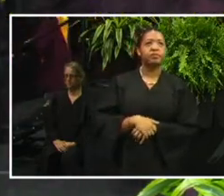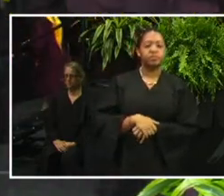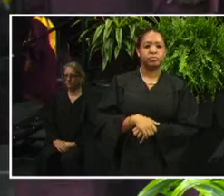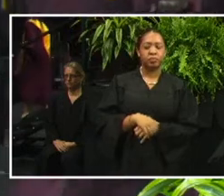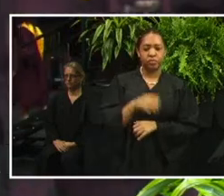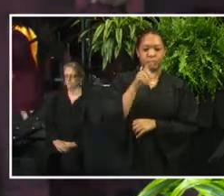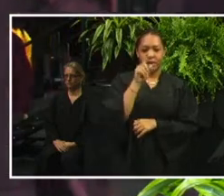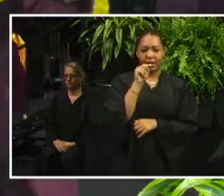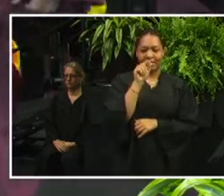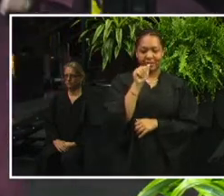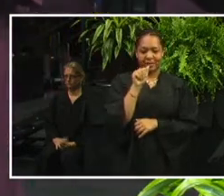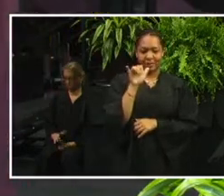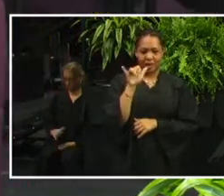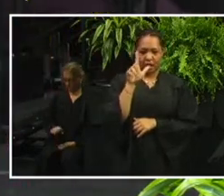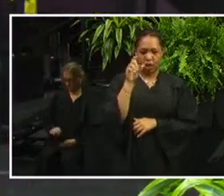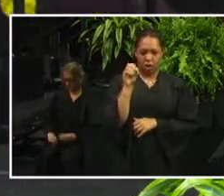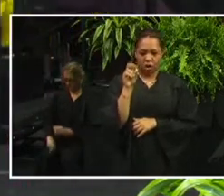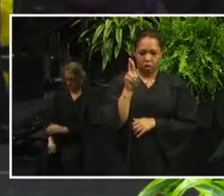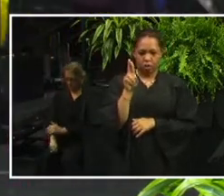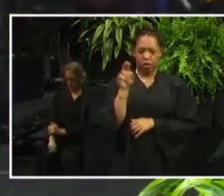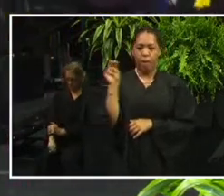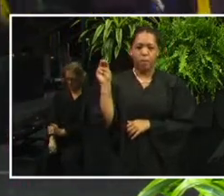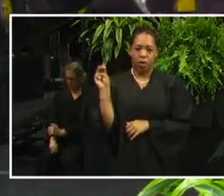Taylor Nicole Morris.